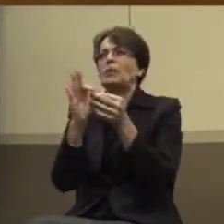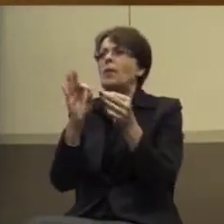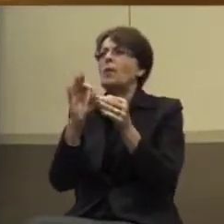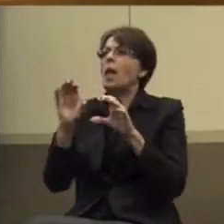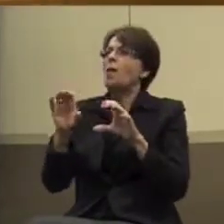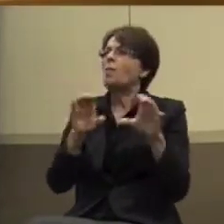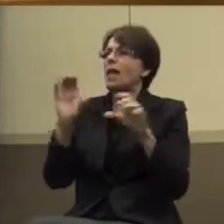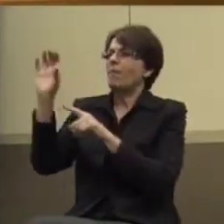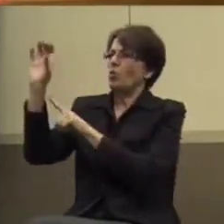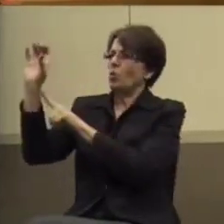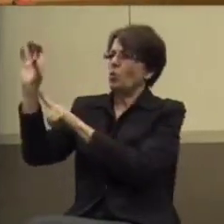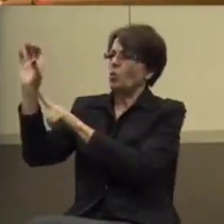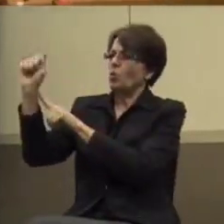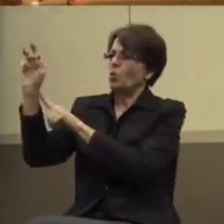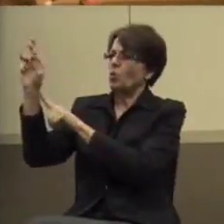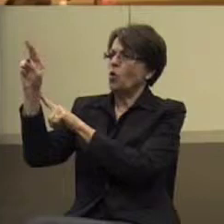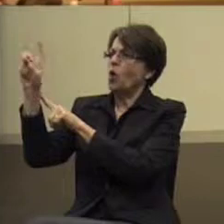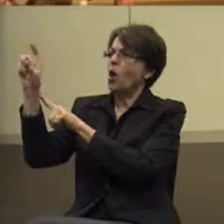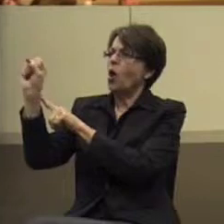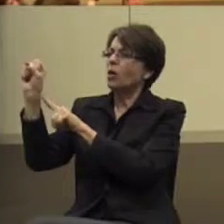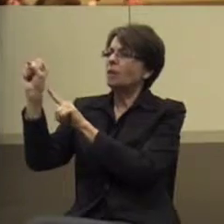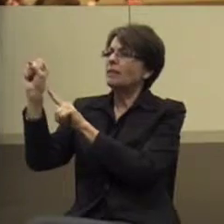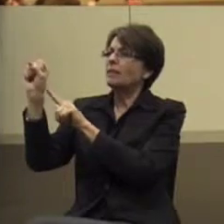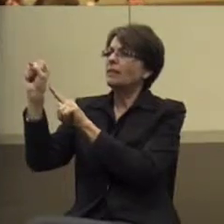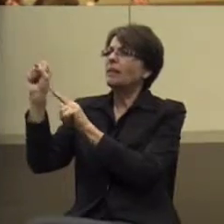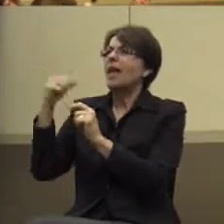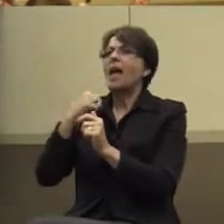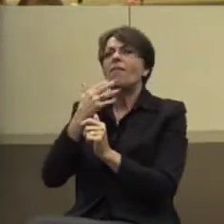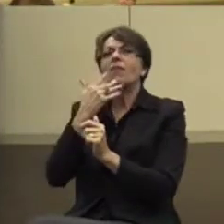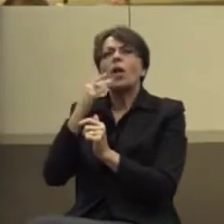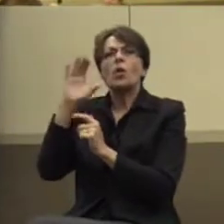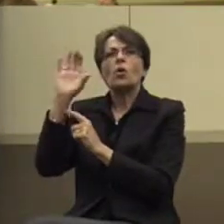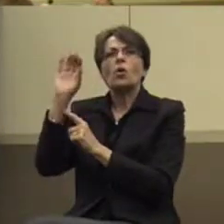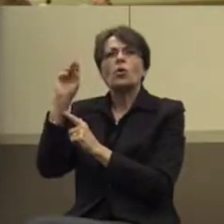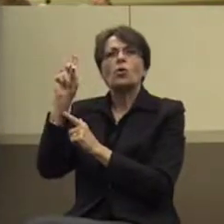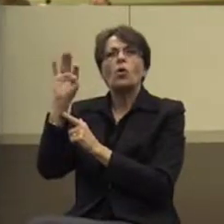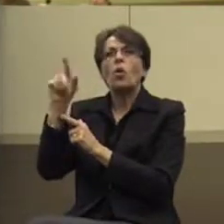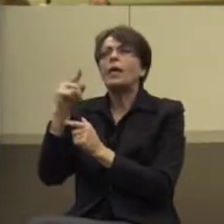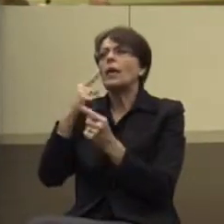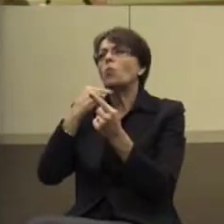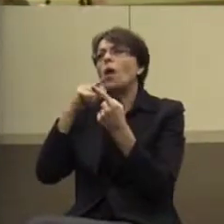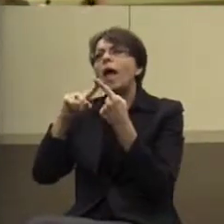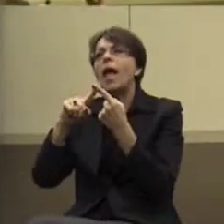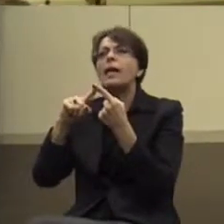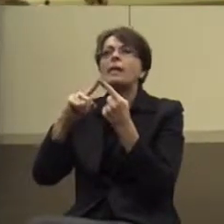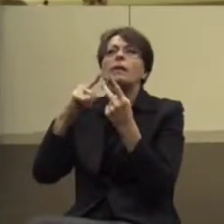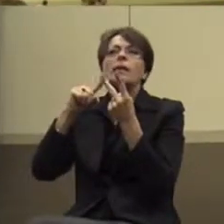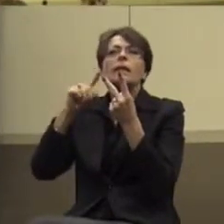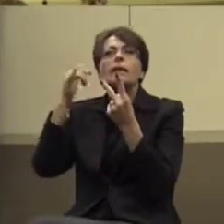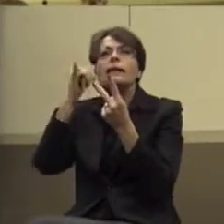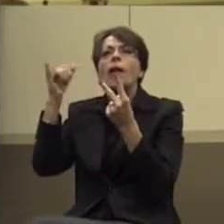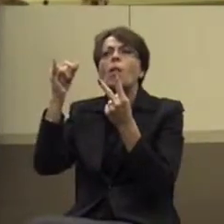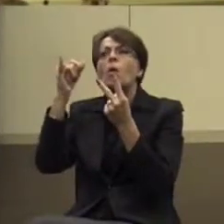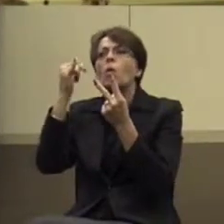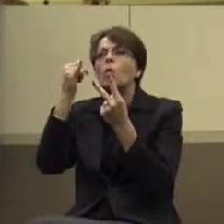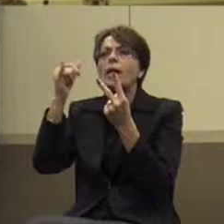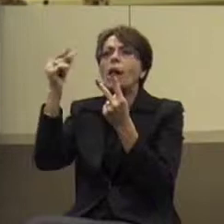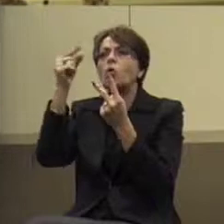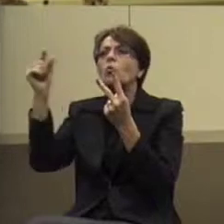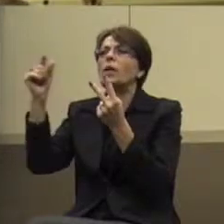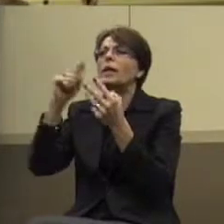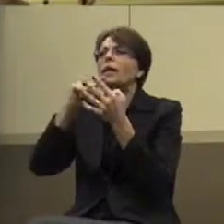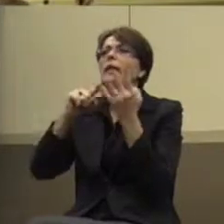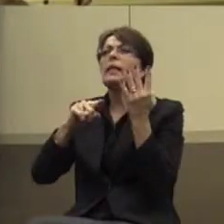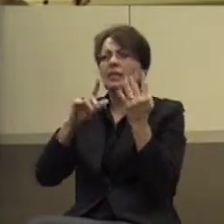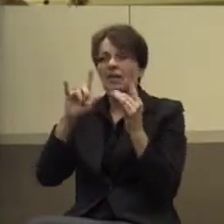like that have like color coding systems, like red, yellow, green, kids being on